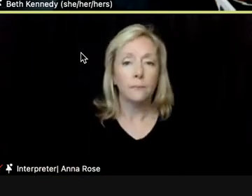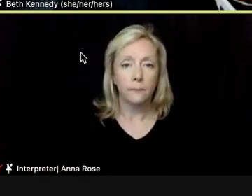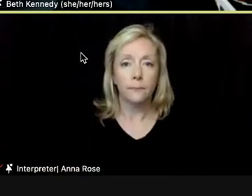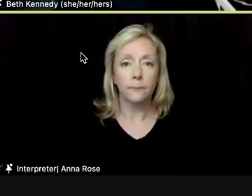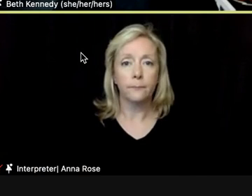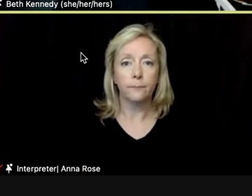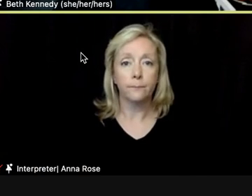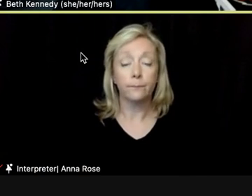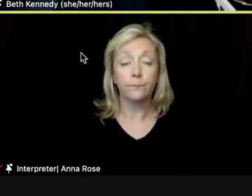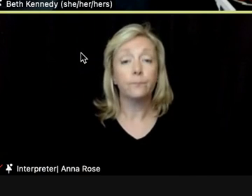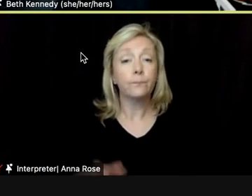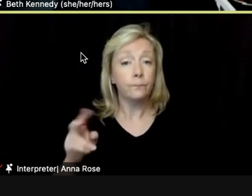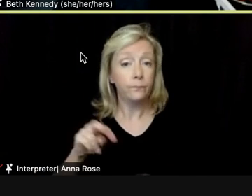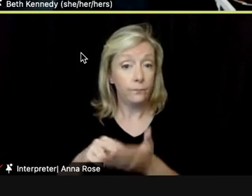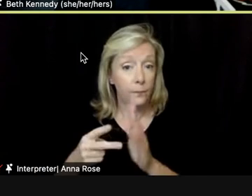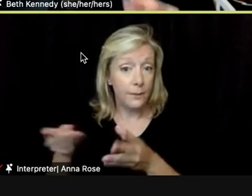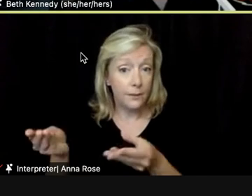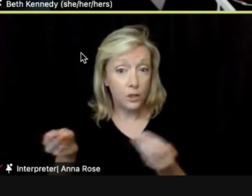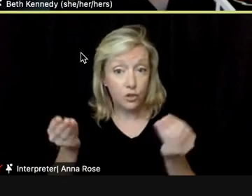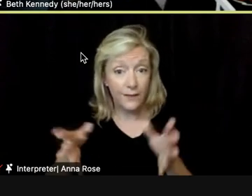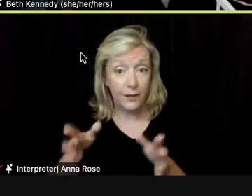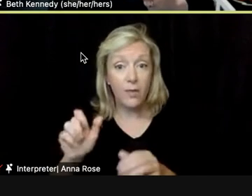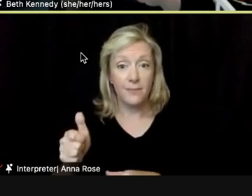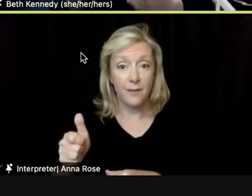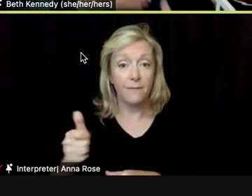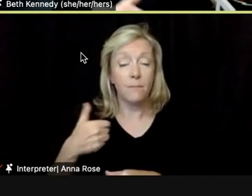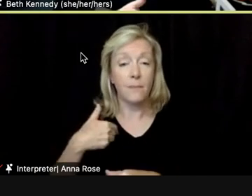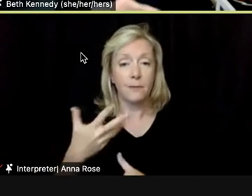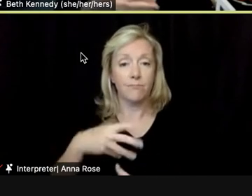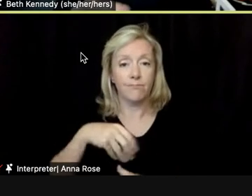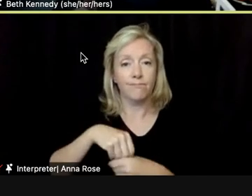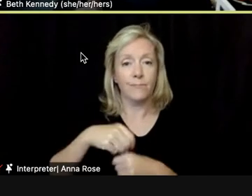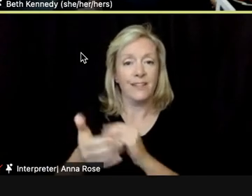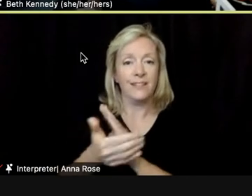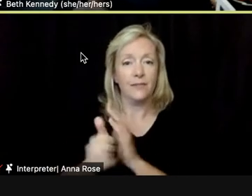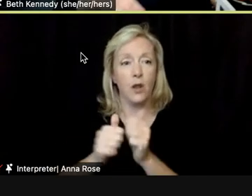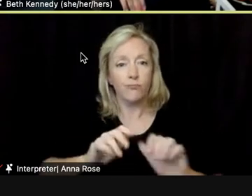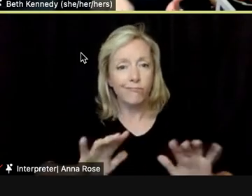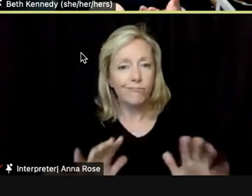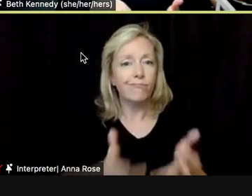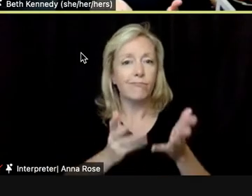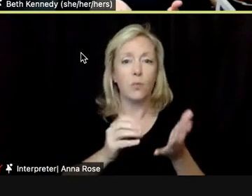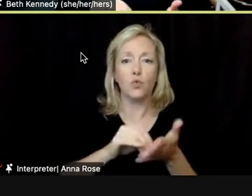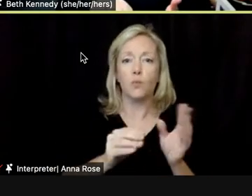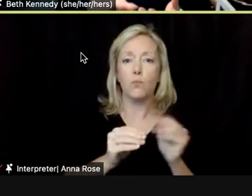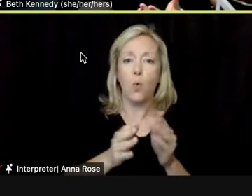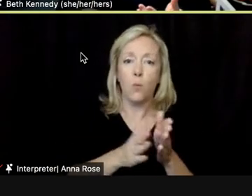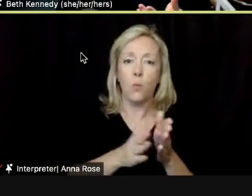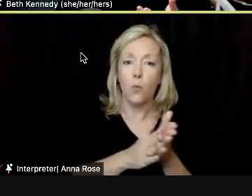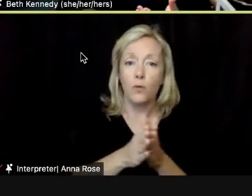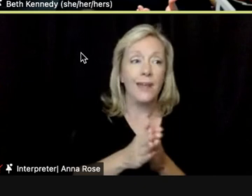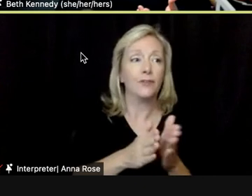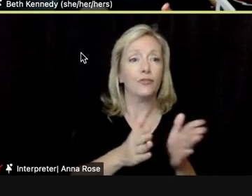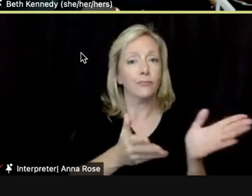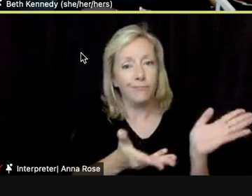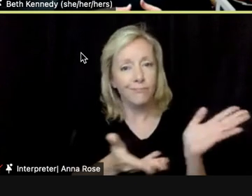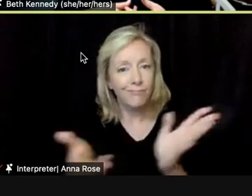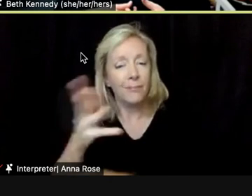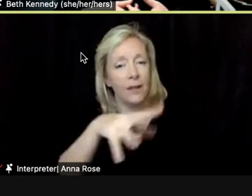So an intervener needs to have strategies in their bag of tricks to motivate students to get involved and stay